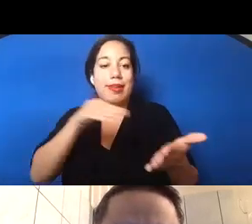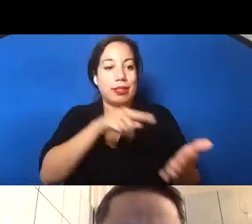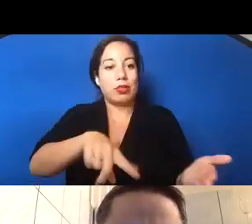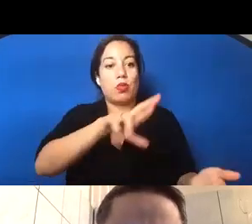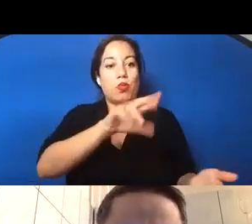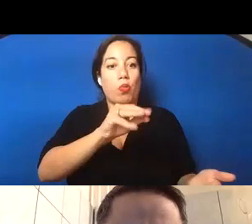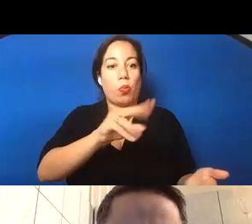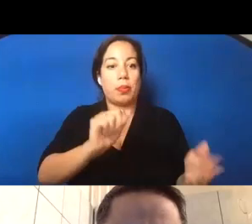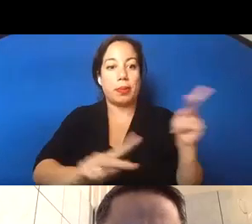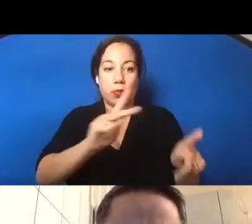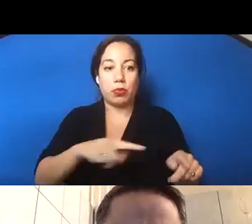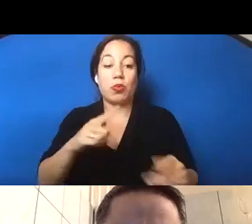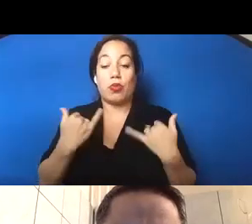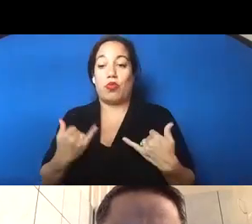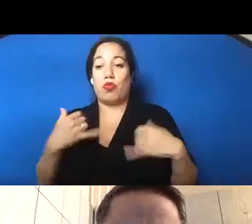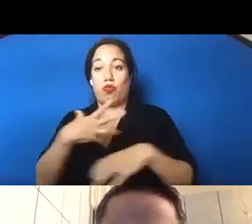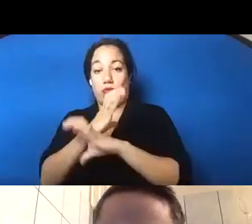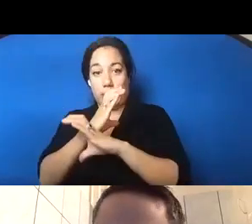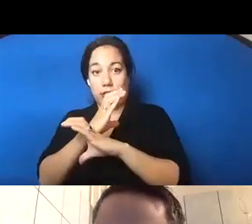The current crisis of